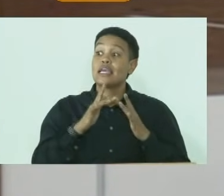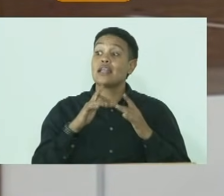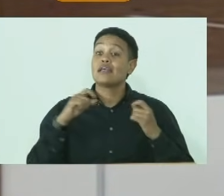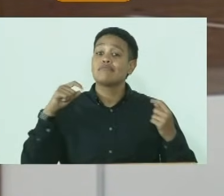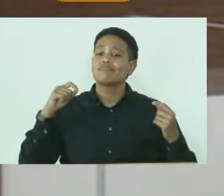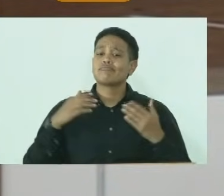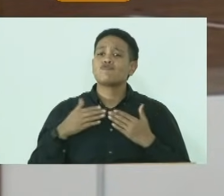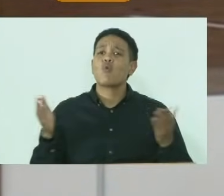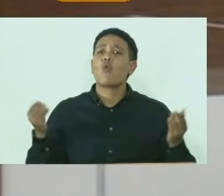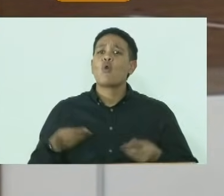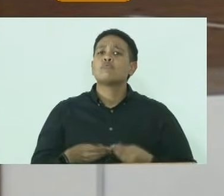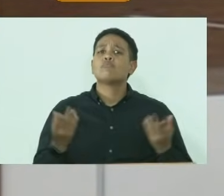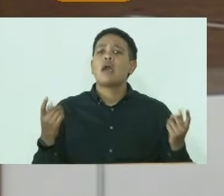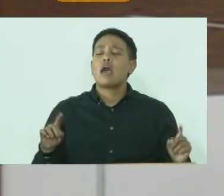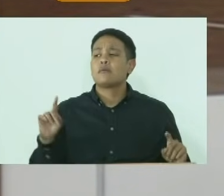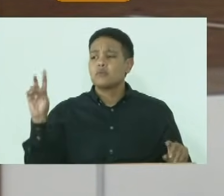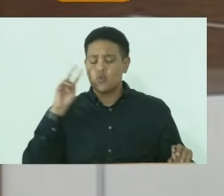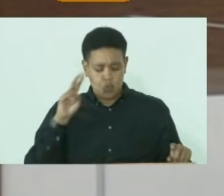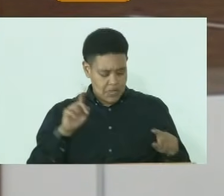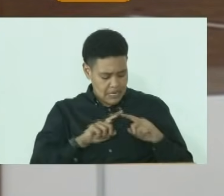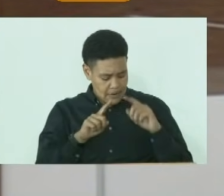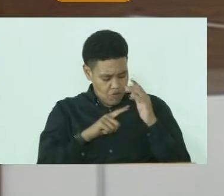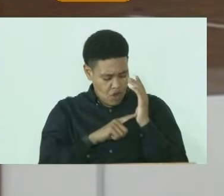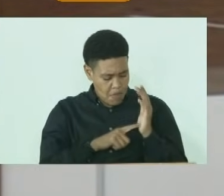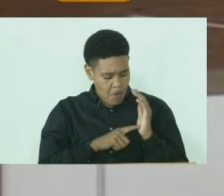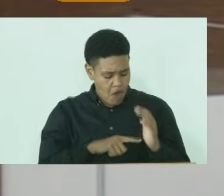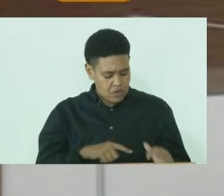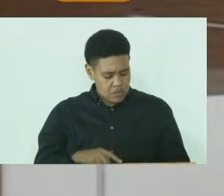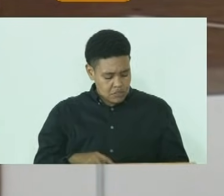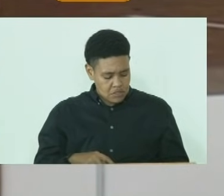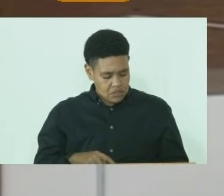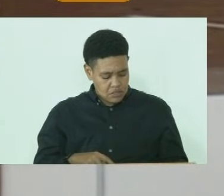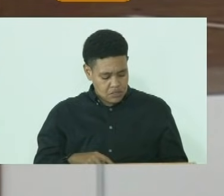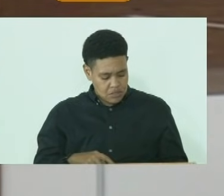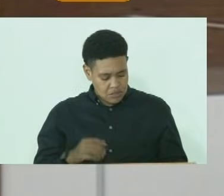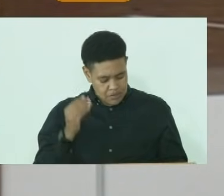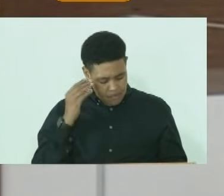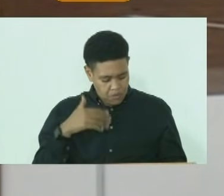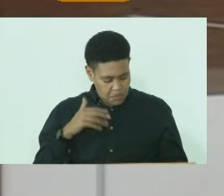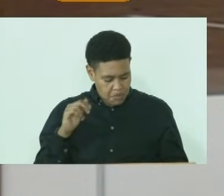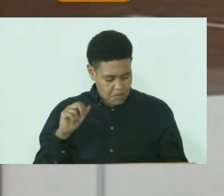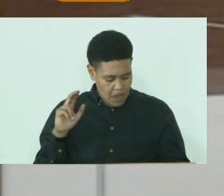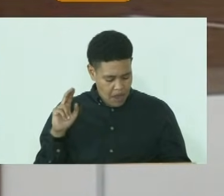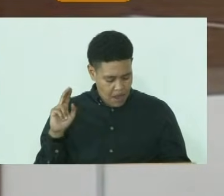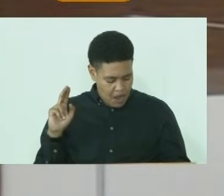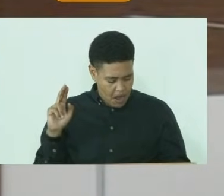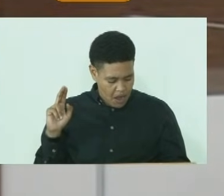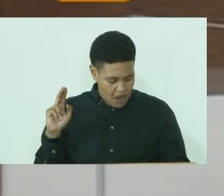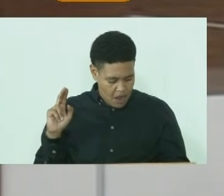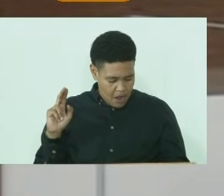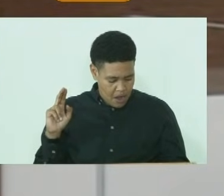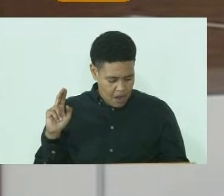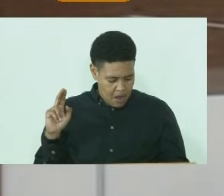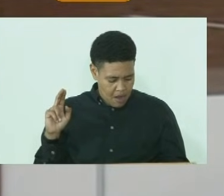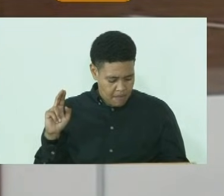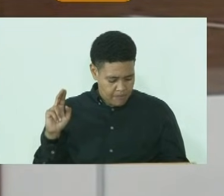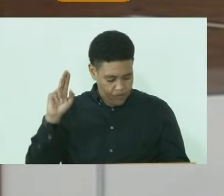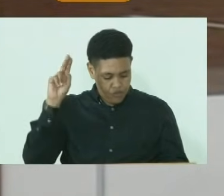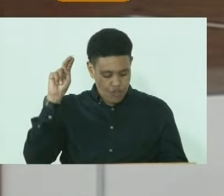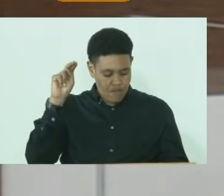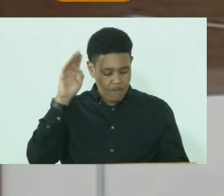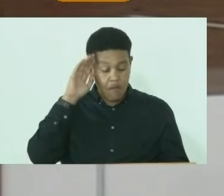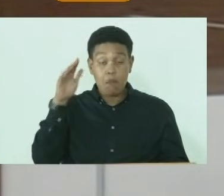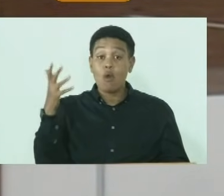speak, looking at the various models. They are to come back to us by November. All of what you have said are